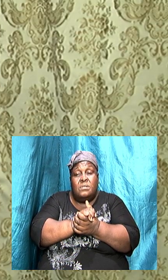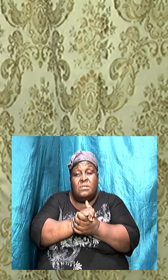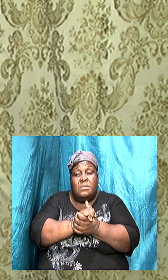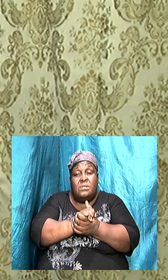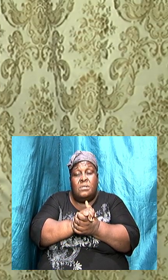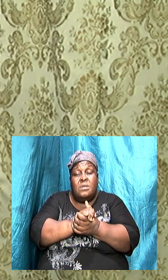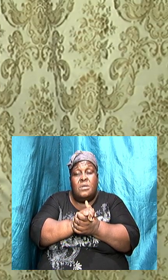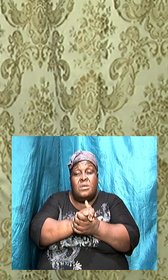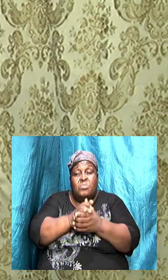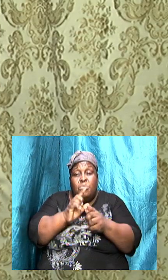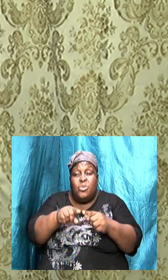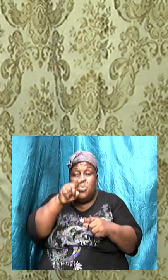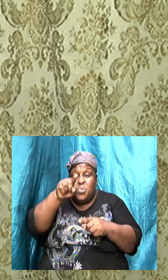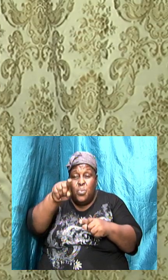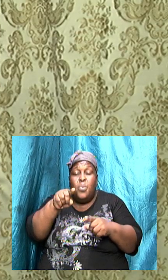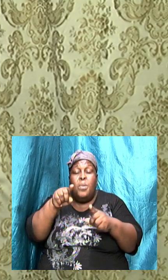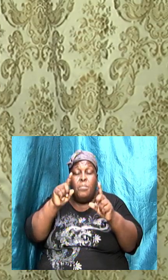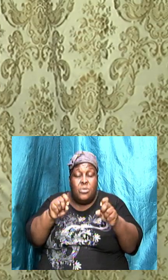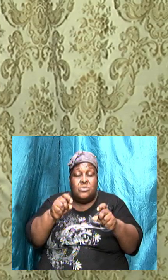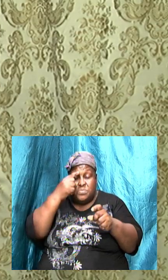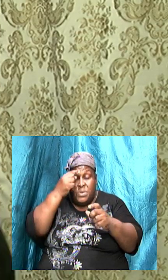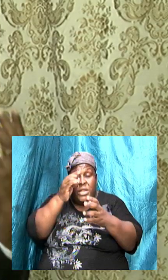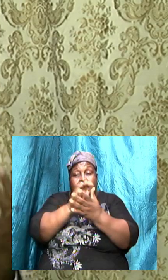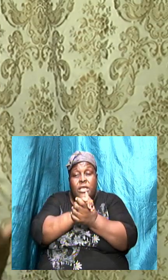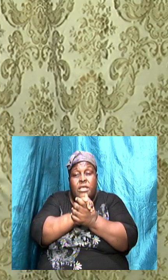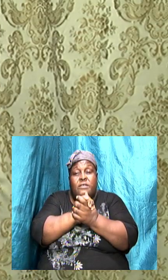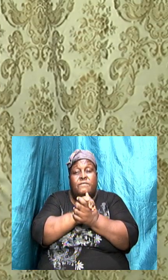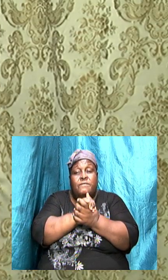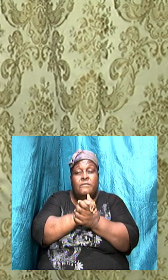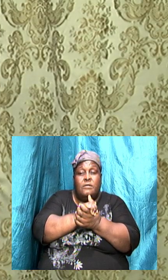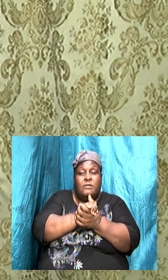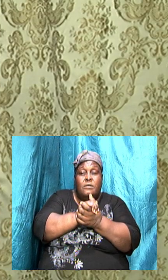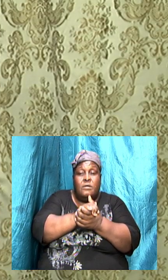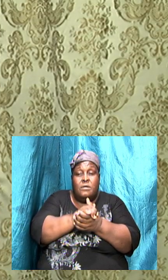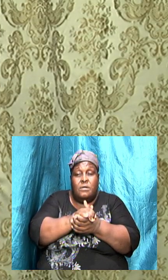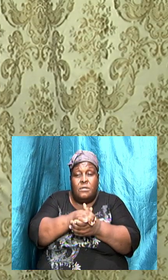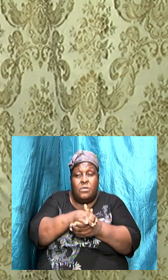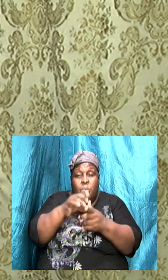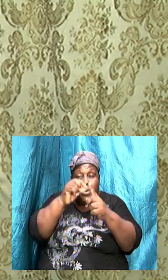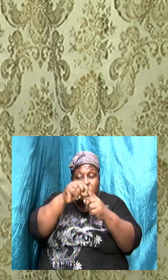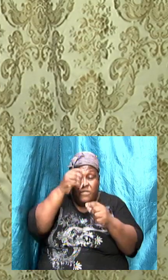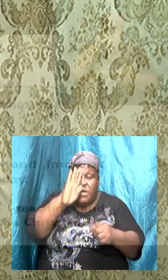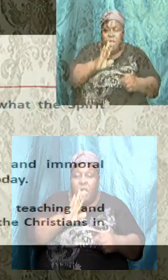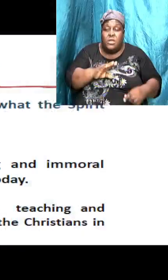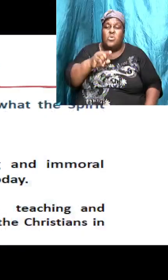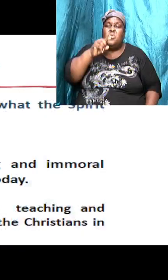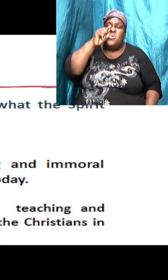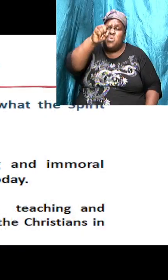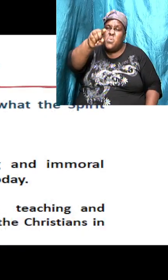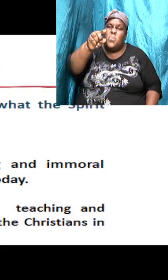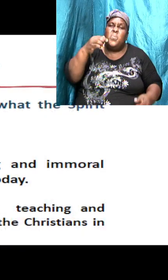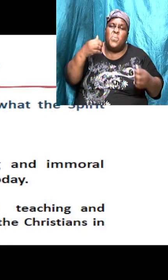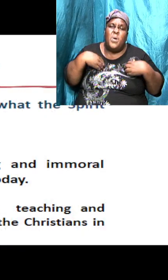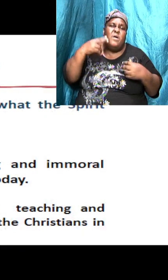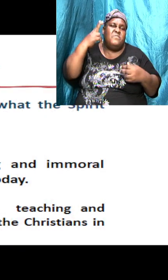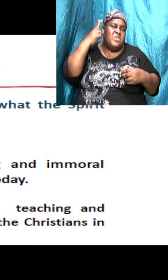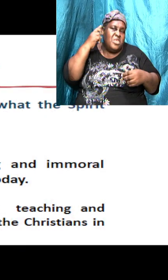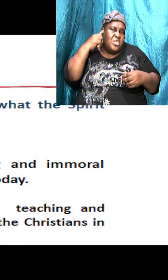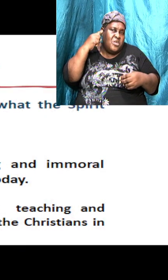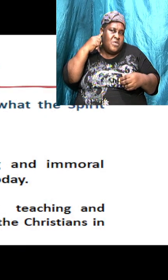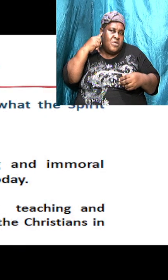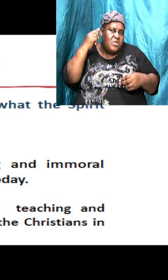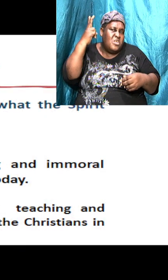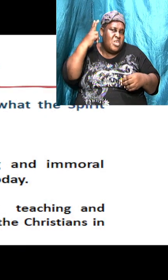we read. And the last thing on the screen, let us just bring it up for us to look at quickly. He that hath an ear to hear.